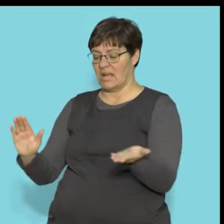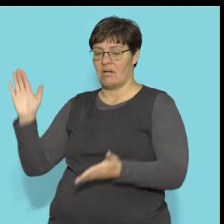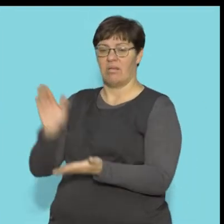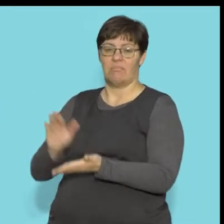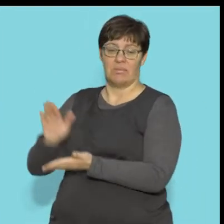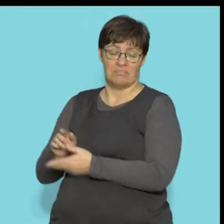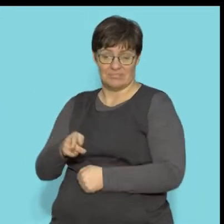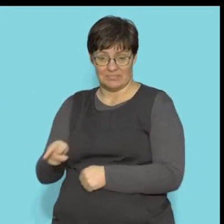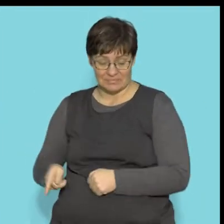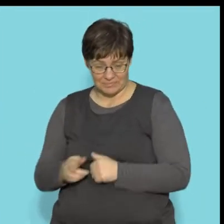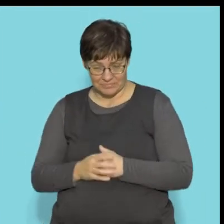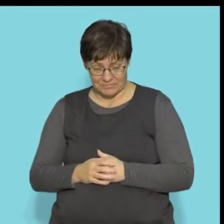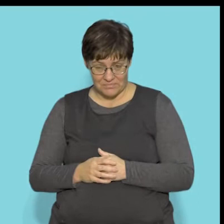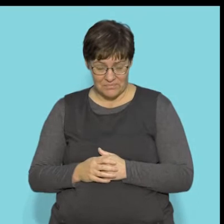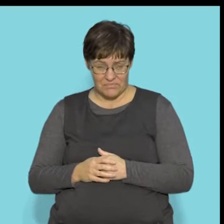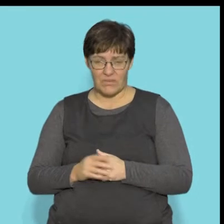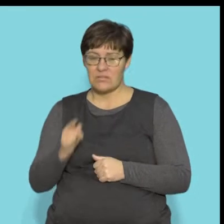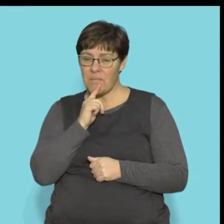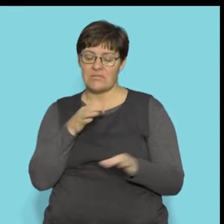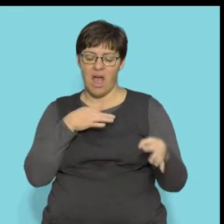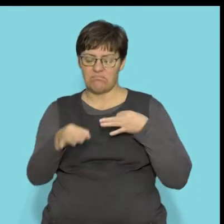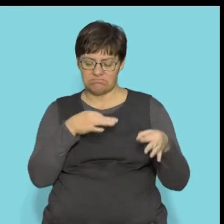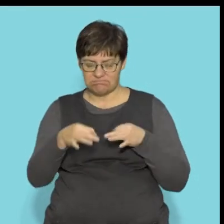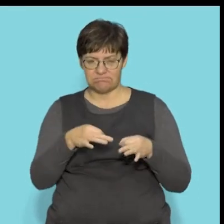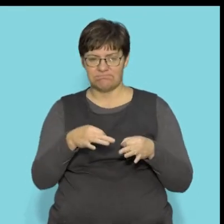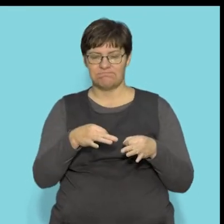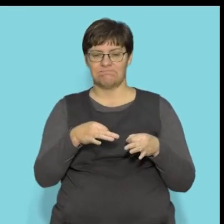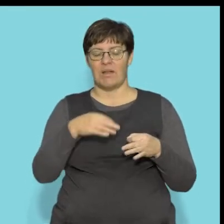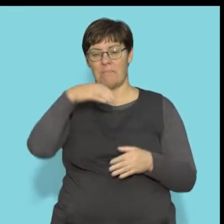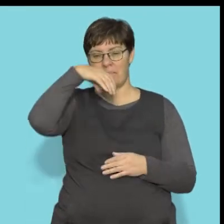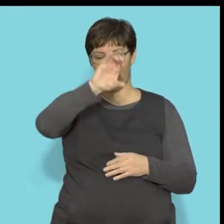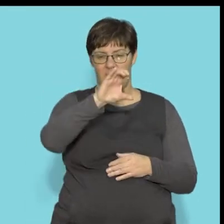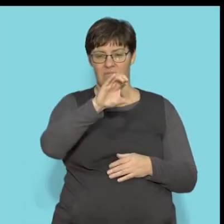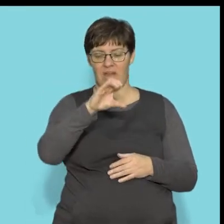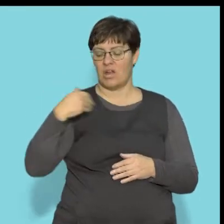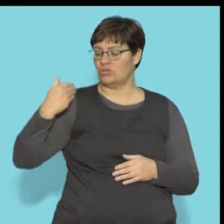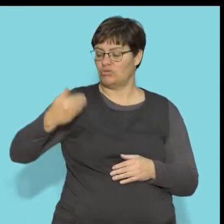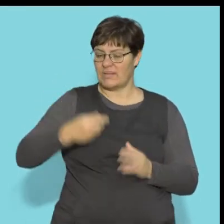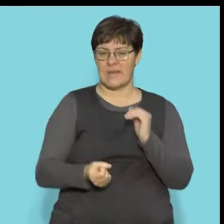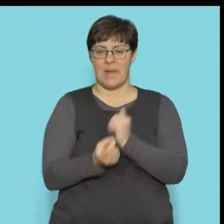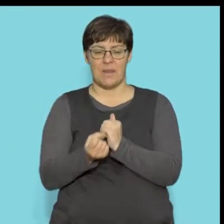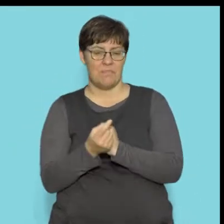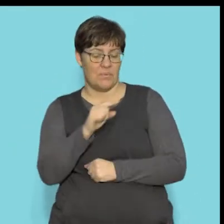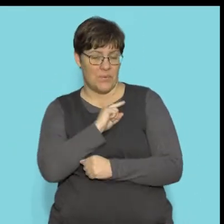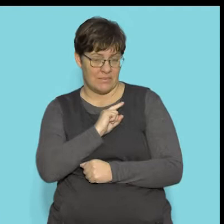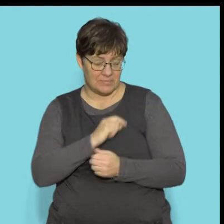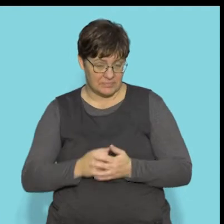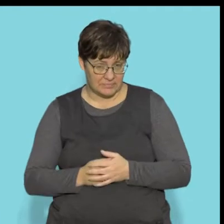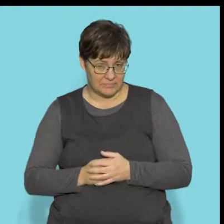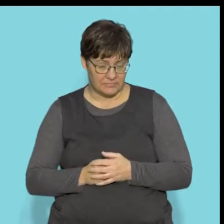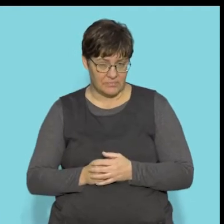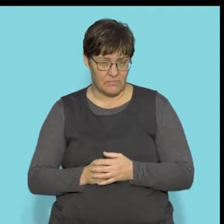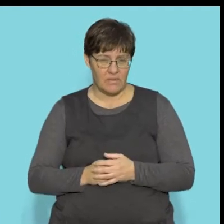to write a paragraph in which we describe these trends. What are we going to